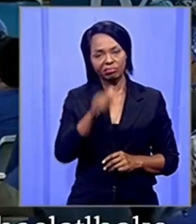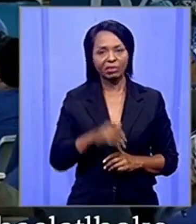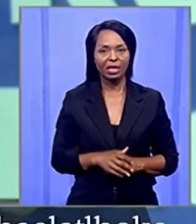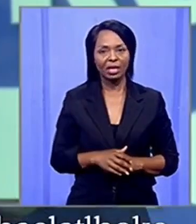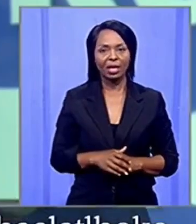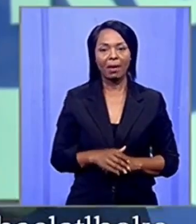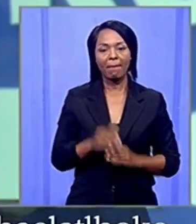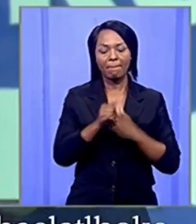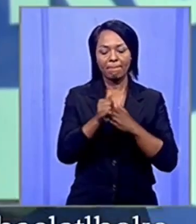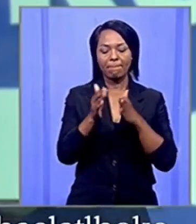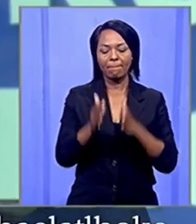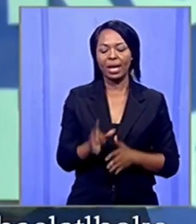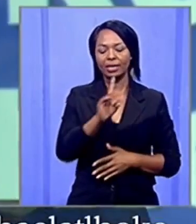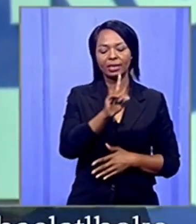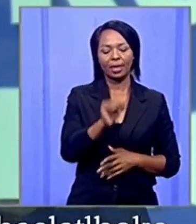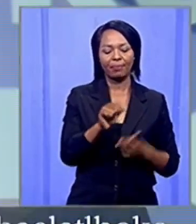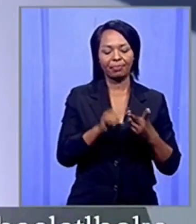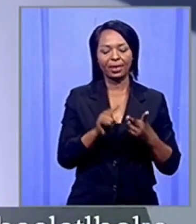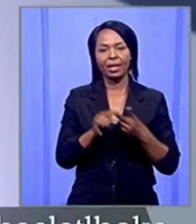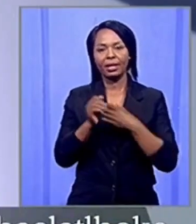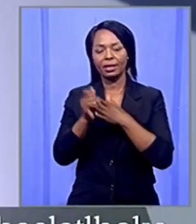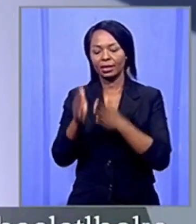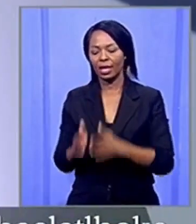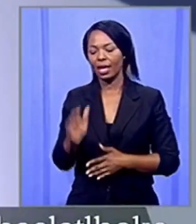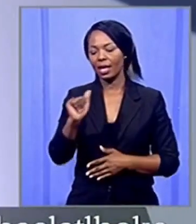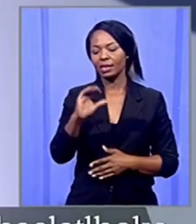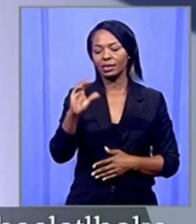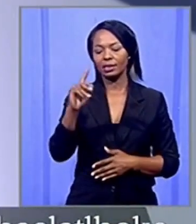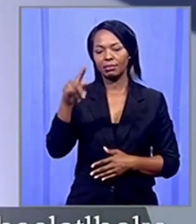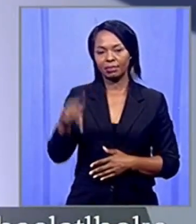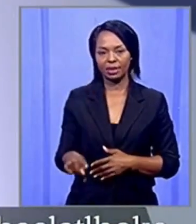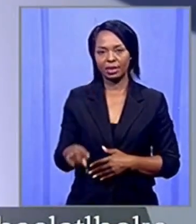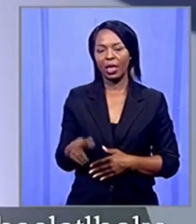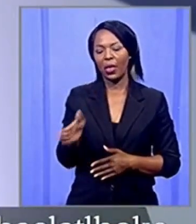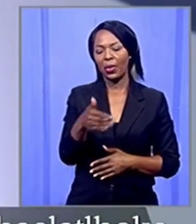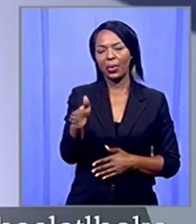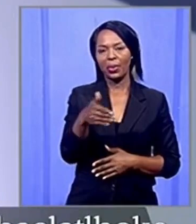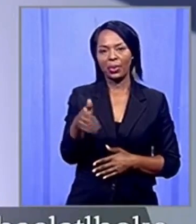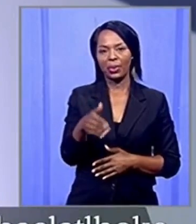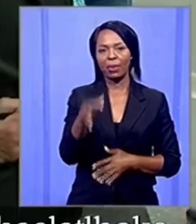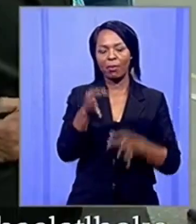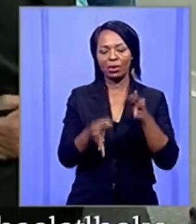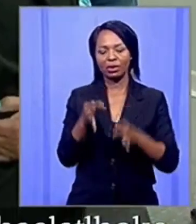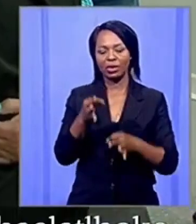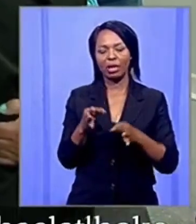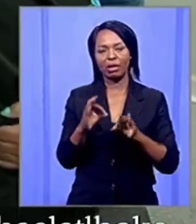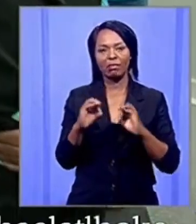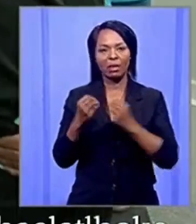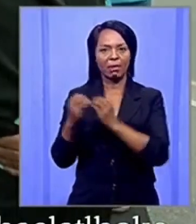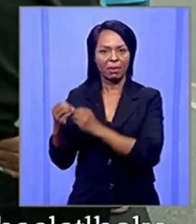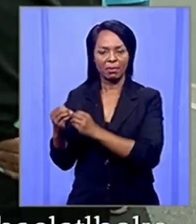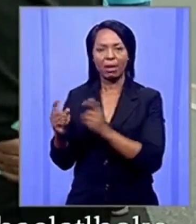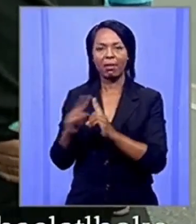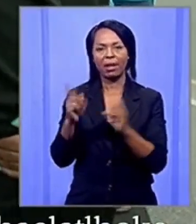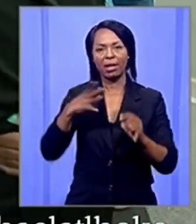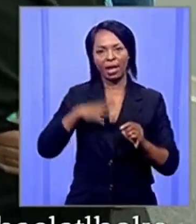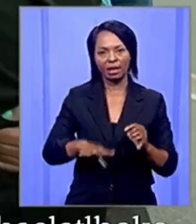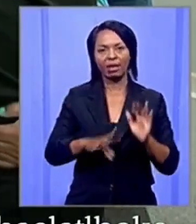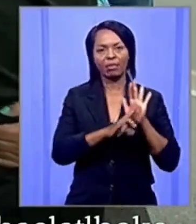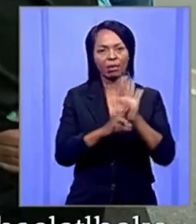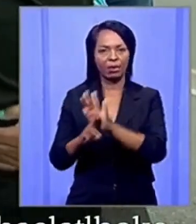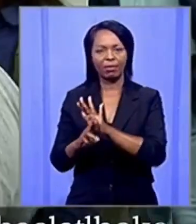DA Johnston Hazen le wa ACDP Moruti Kenneth Meshwe ba ne ba se teng. Fela baeteledipele ba bangwe ba ne ba ba sireletsa ba